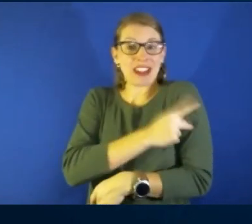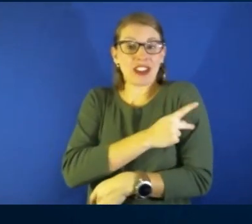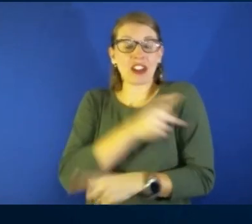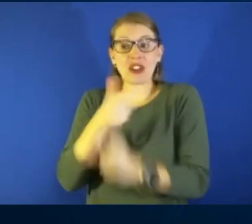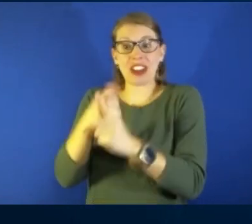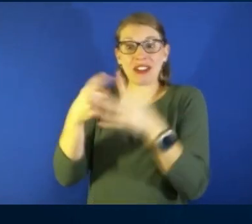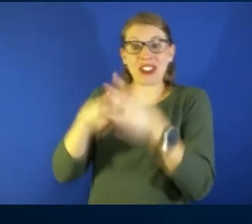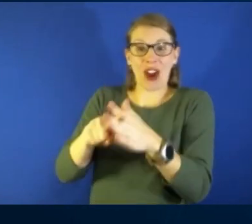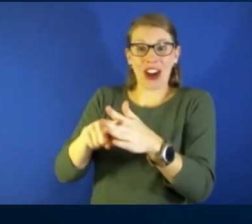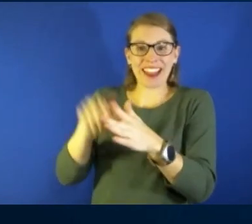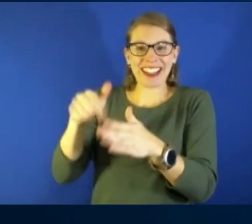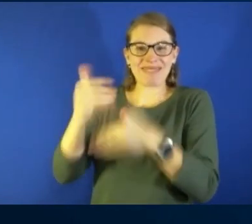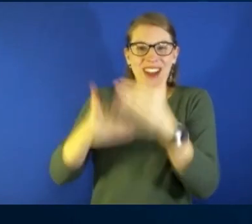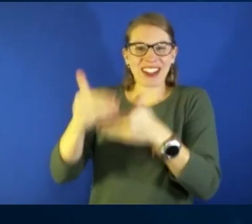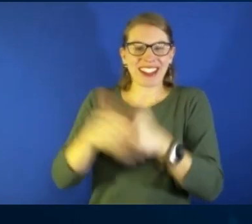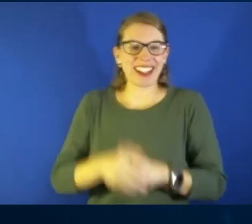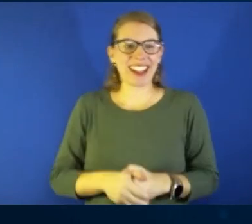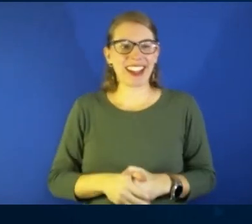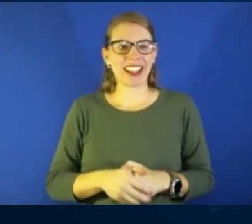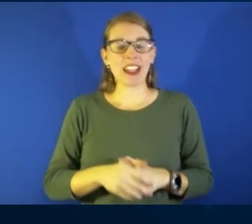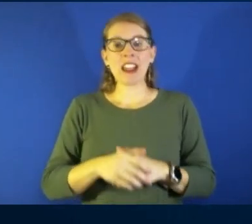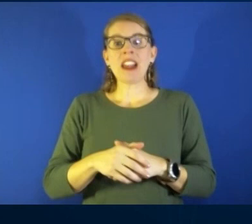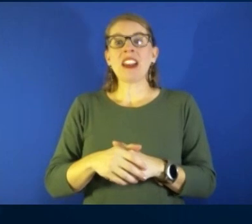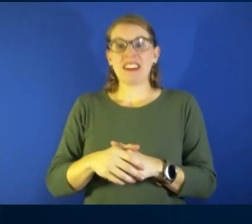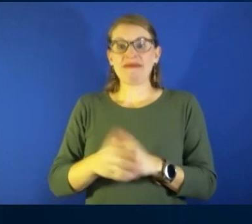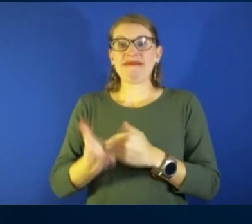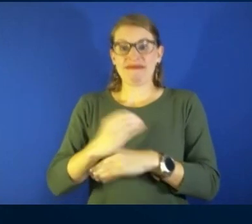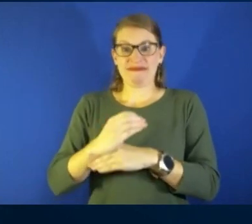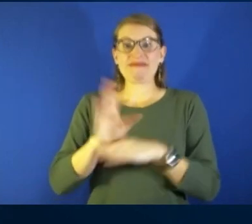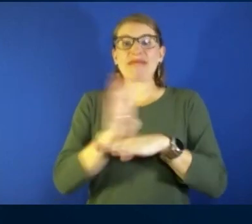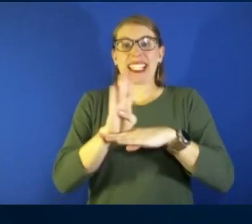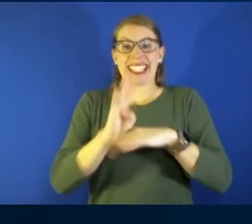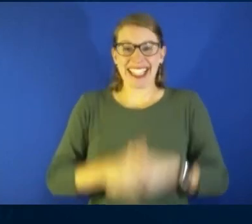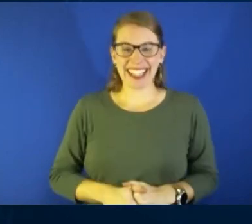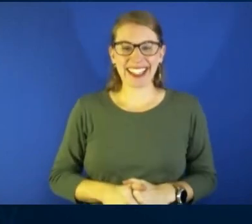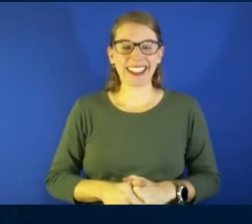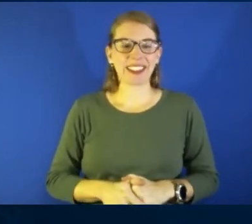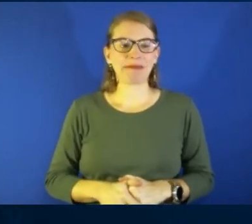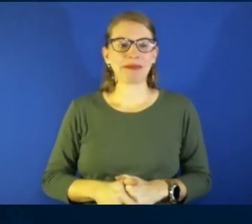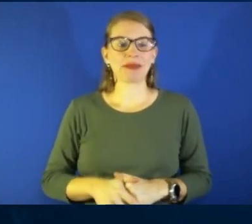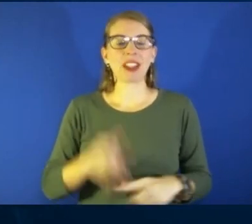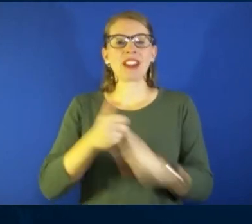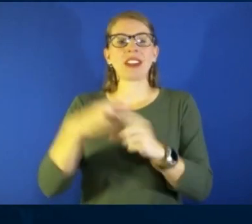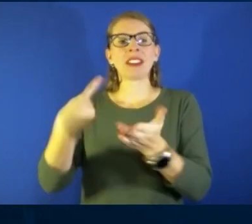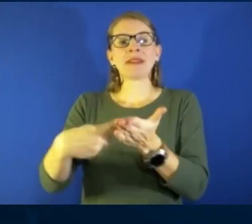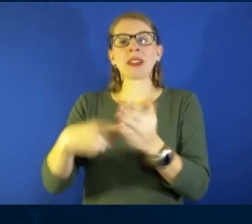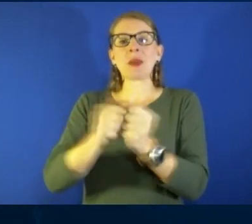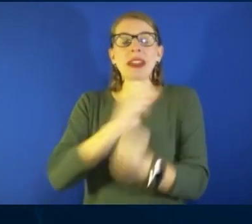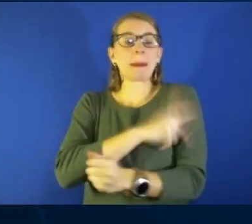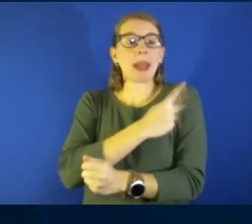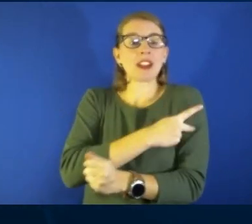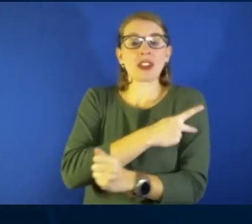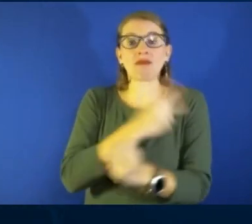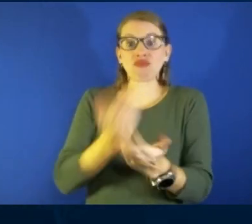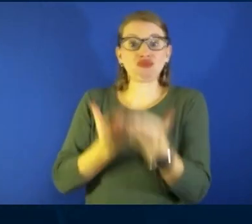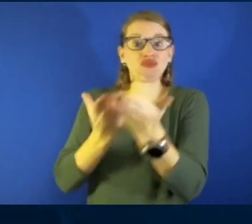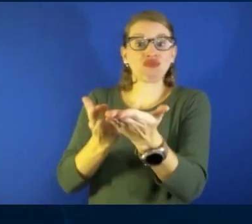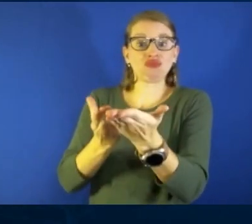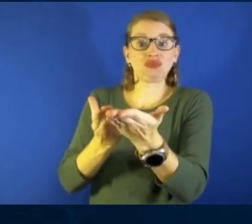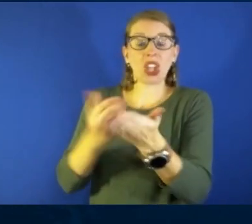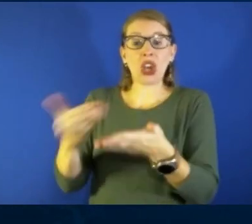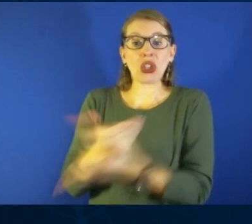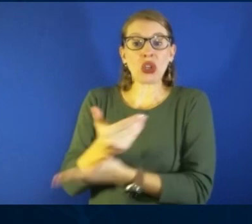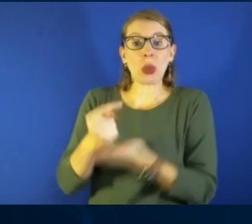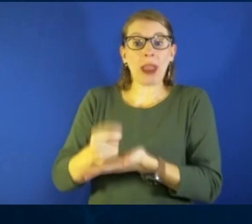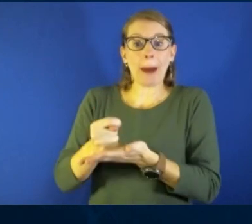you've done. You've made us very, very busy. What's it like when you talk to a patient and you present them with a brand new therapy